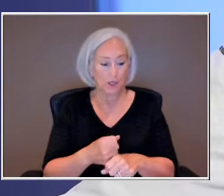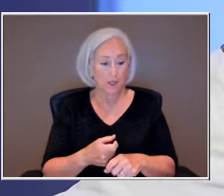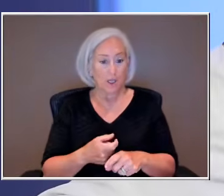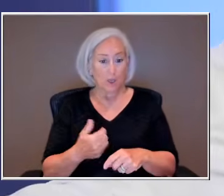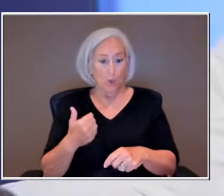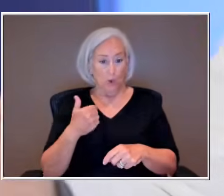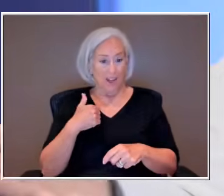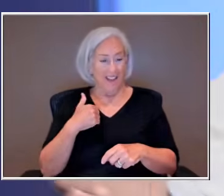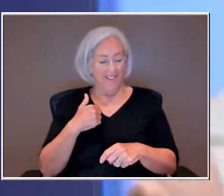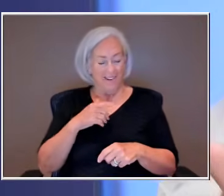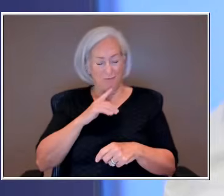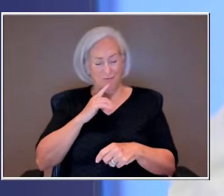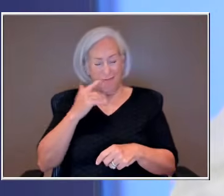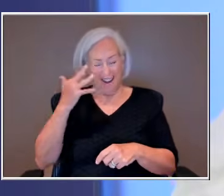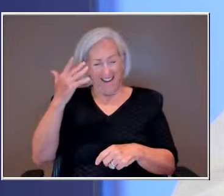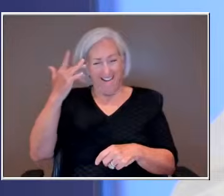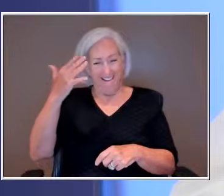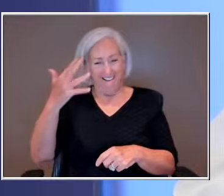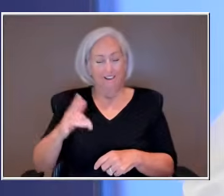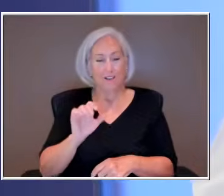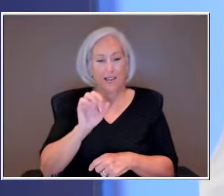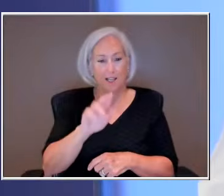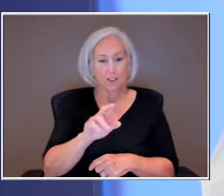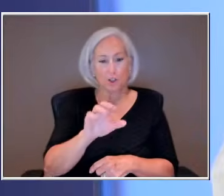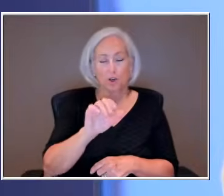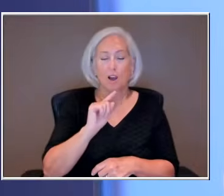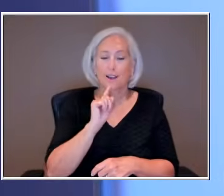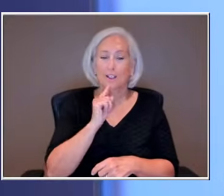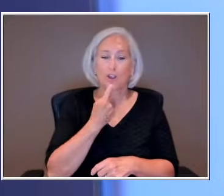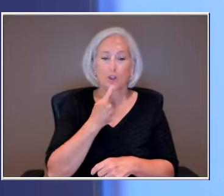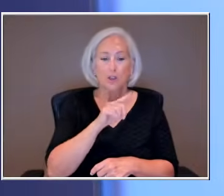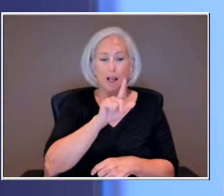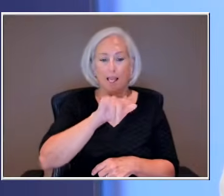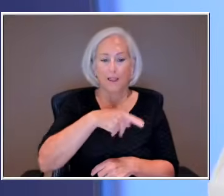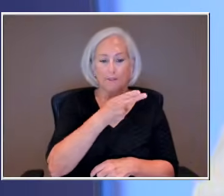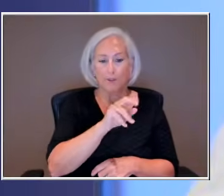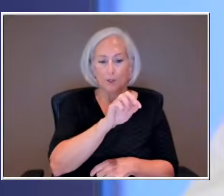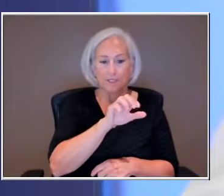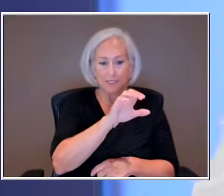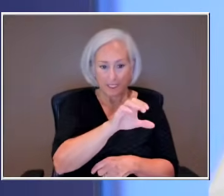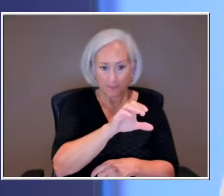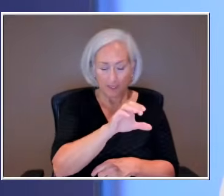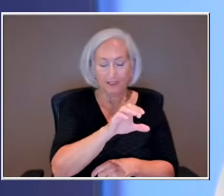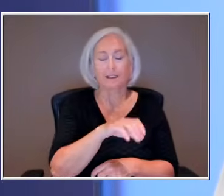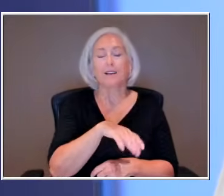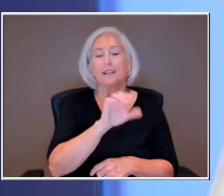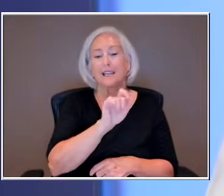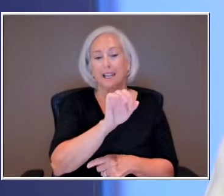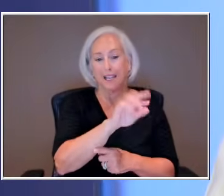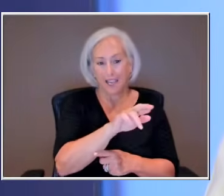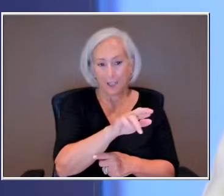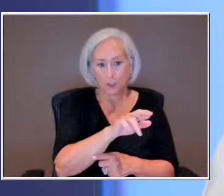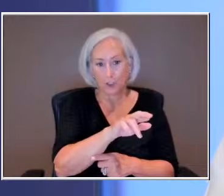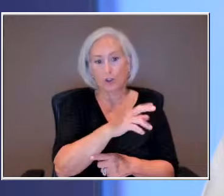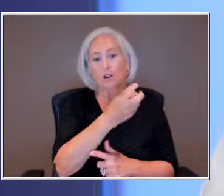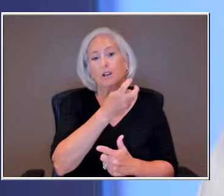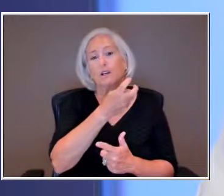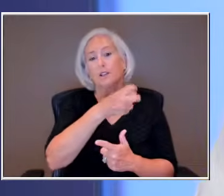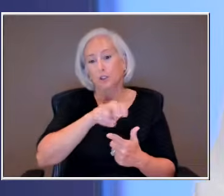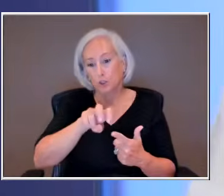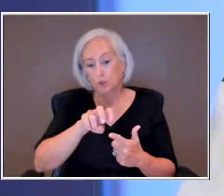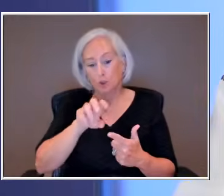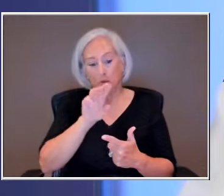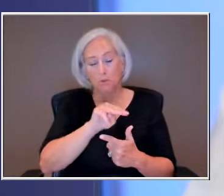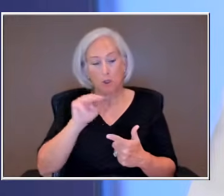lymphocytic leukemia, then it moved to lymphoma, and many types of lymphomas, by the way, and then myeloma, and now we're going to see it going to